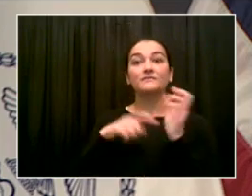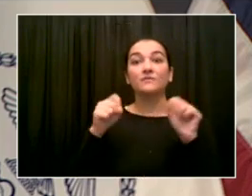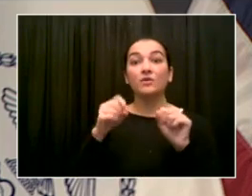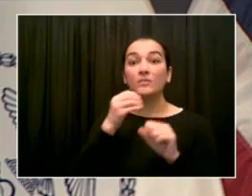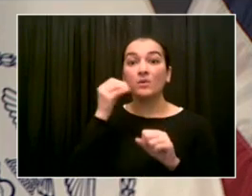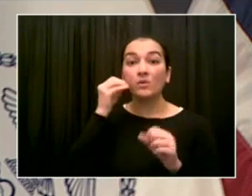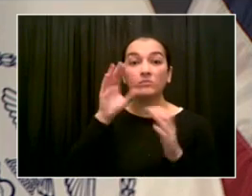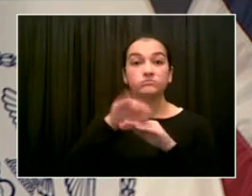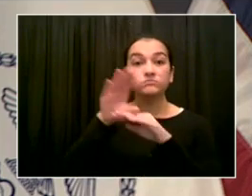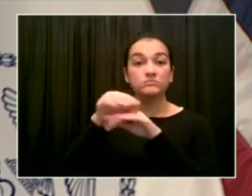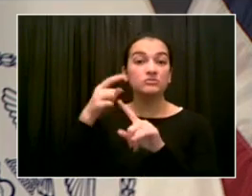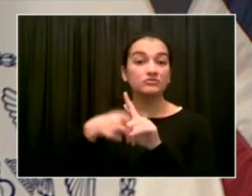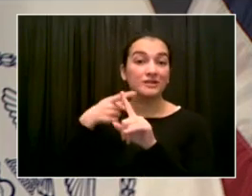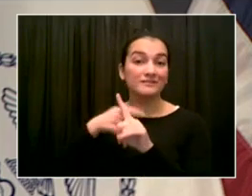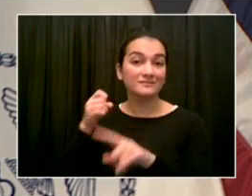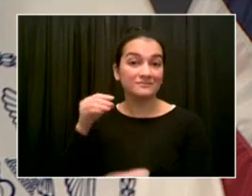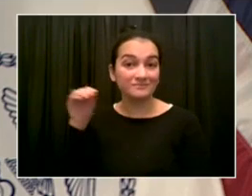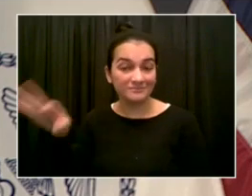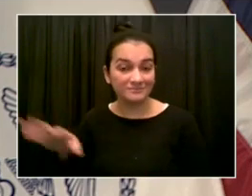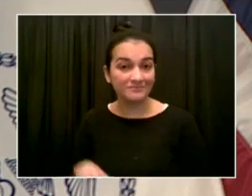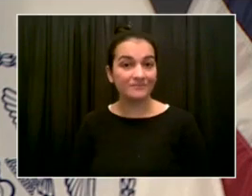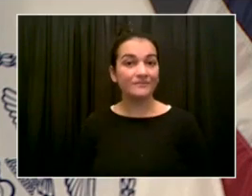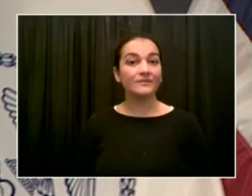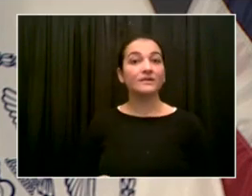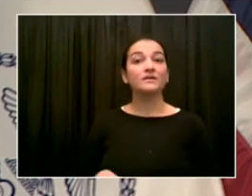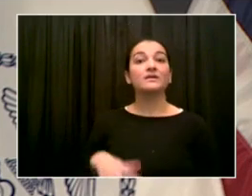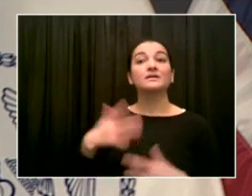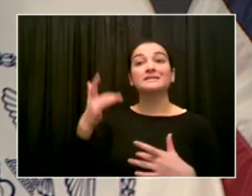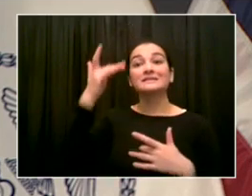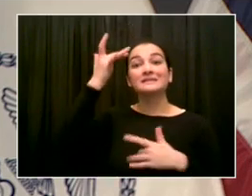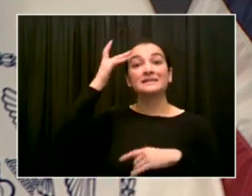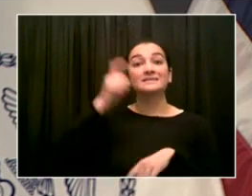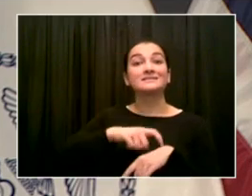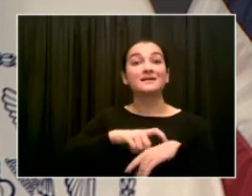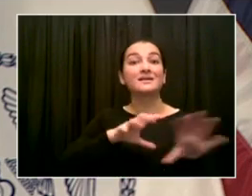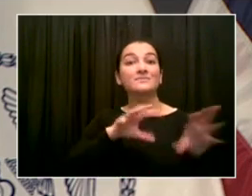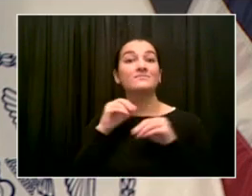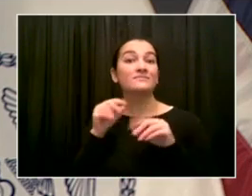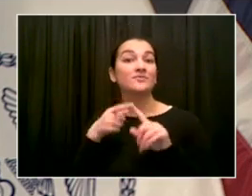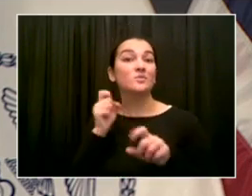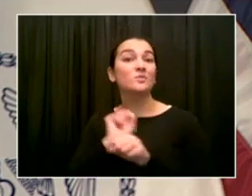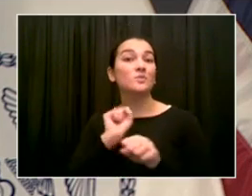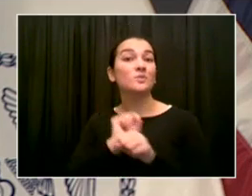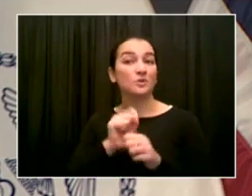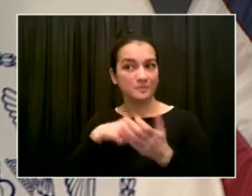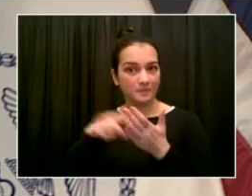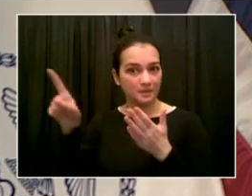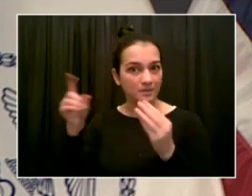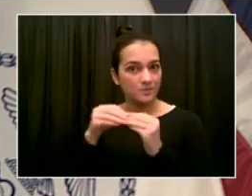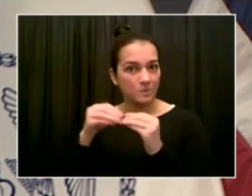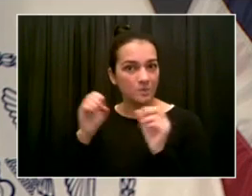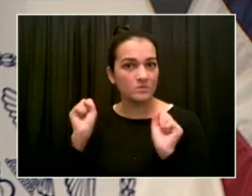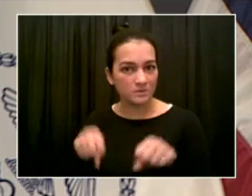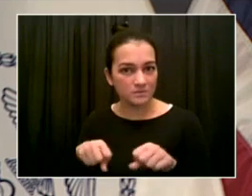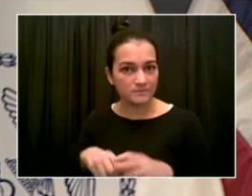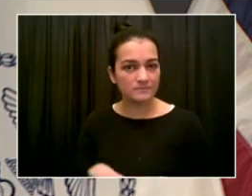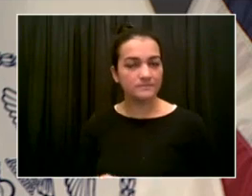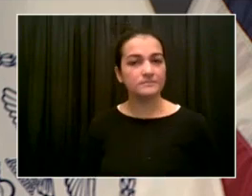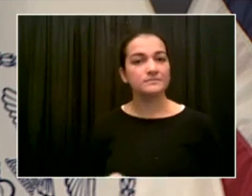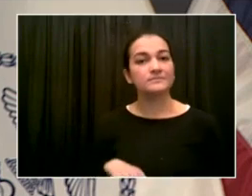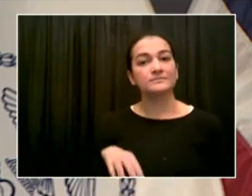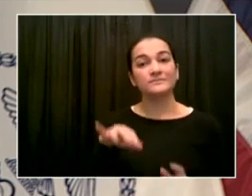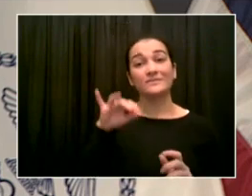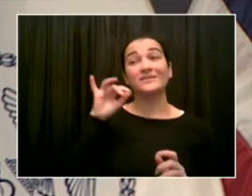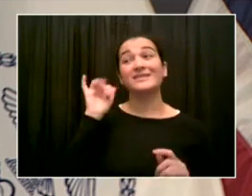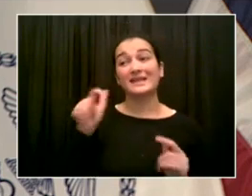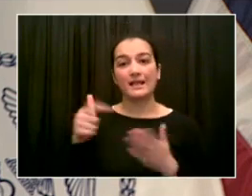pay. All of these things work together to fight inequality and change people's lives for the long term.